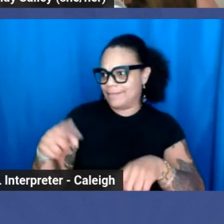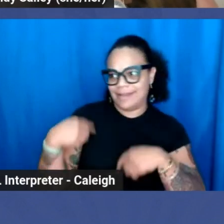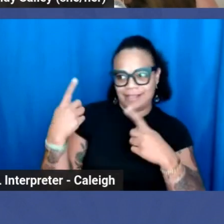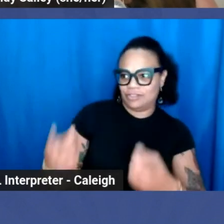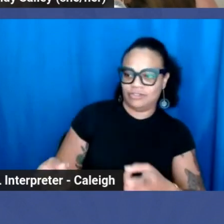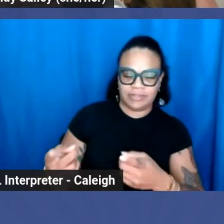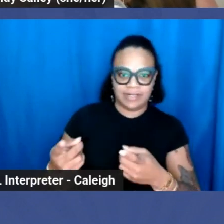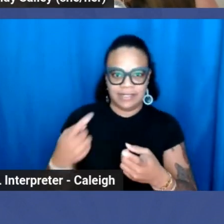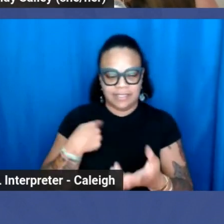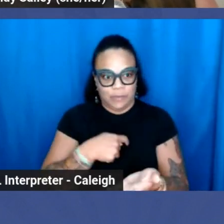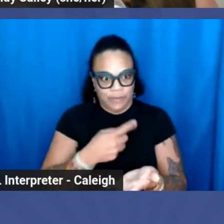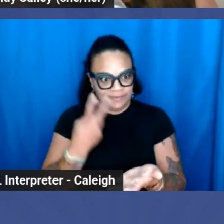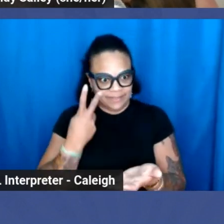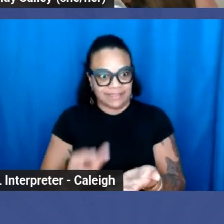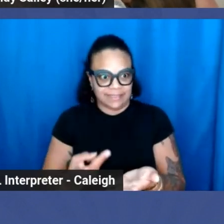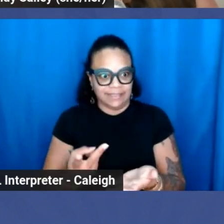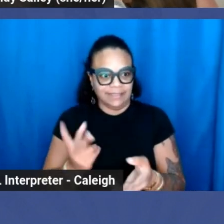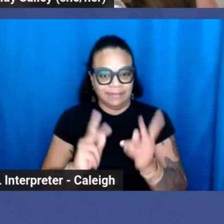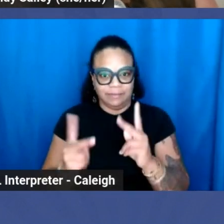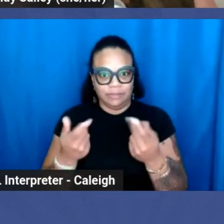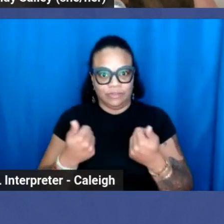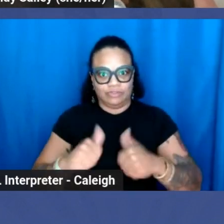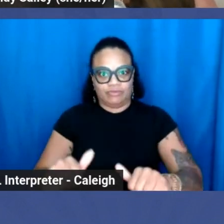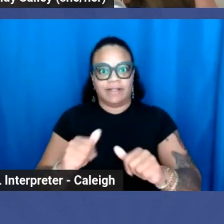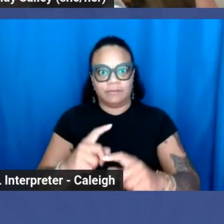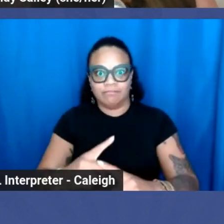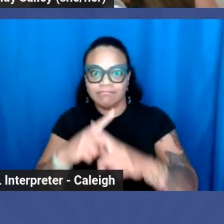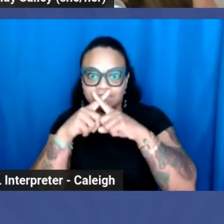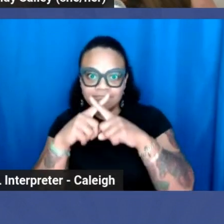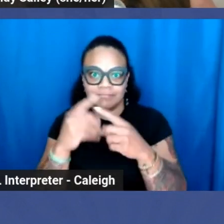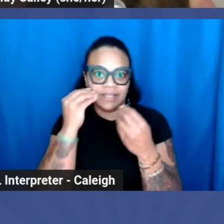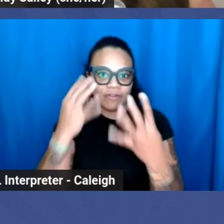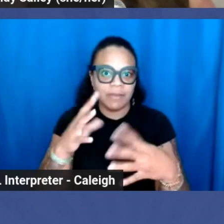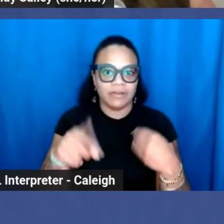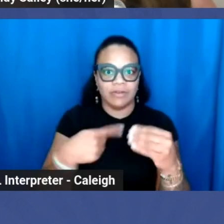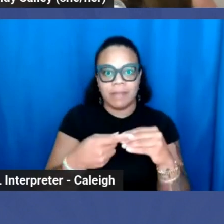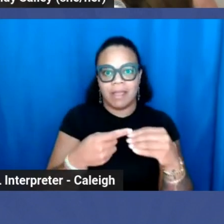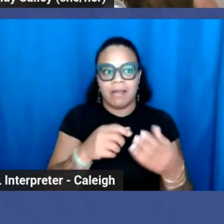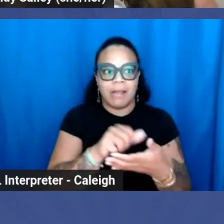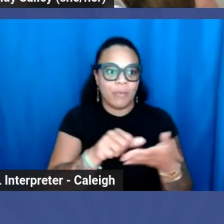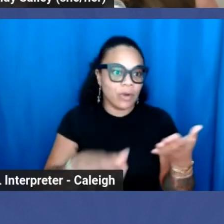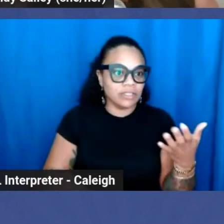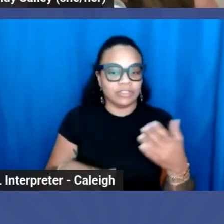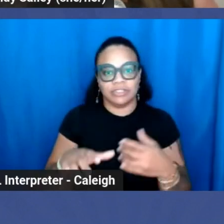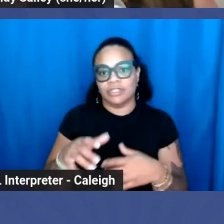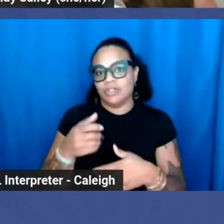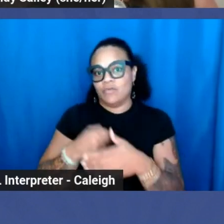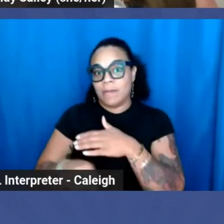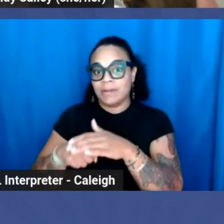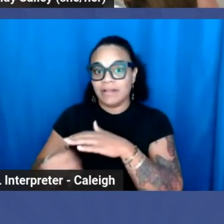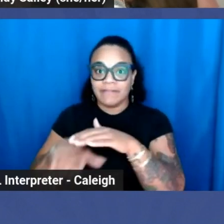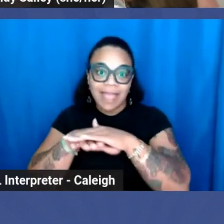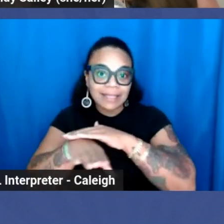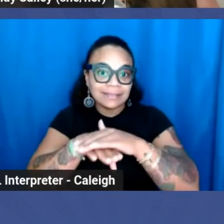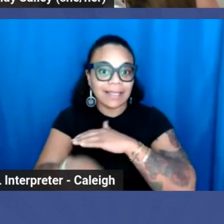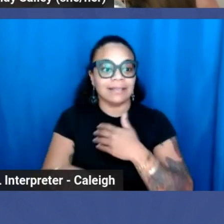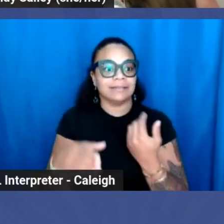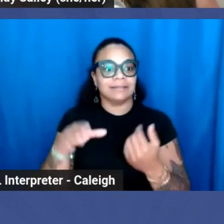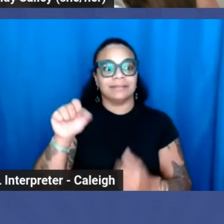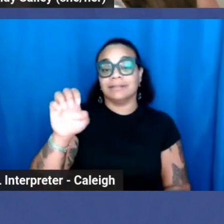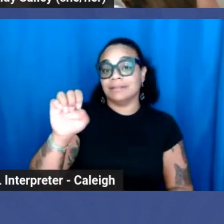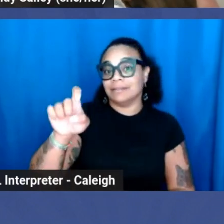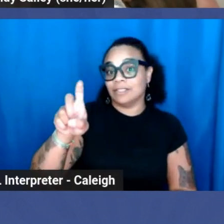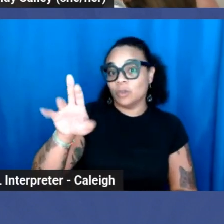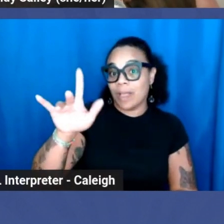we've seen folks trying to censor information about abortion, reproductive access, sexuality in general. And